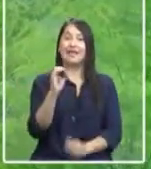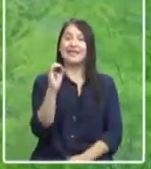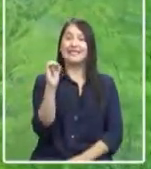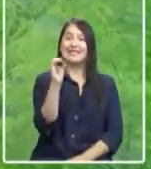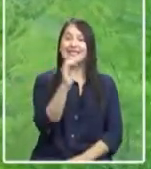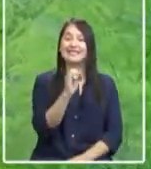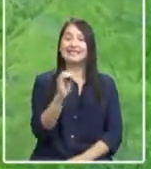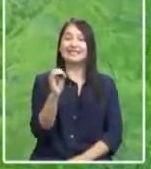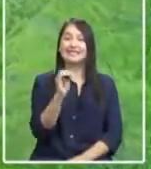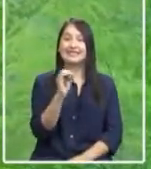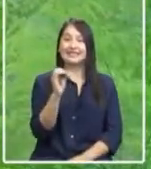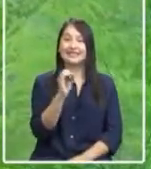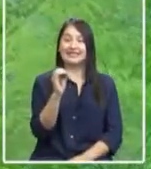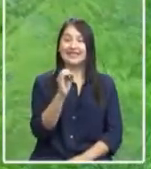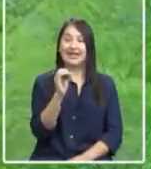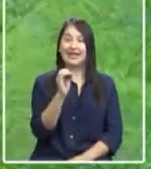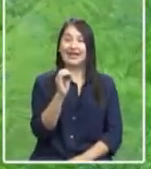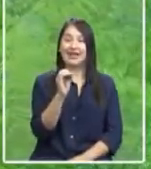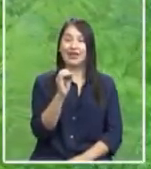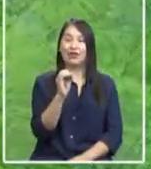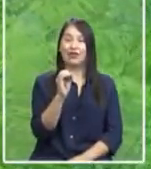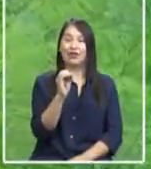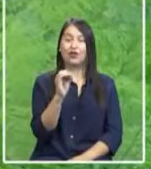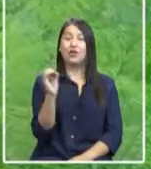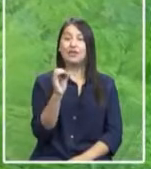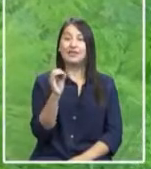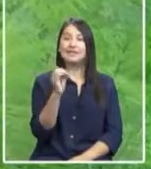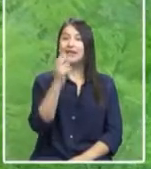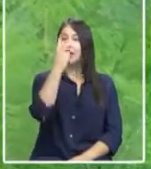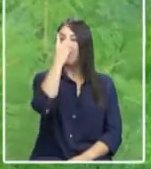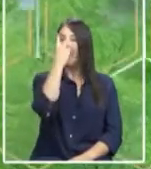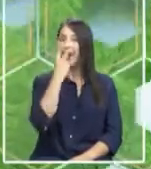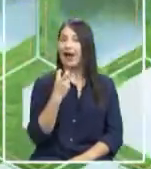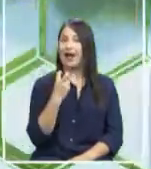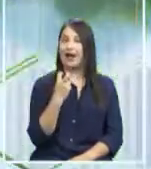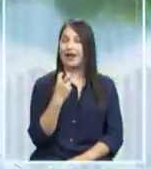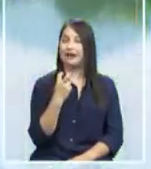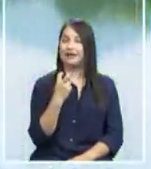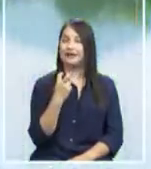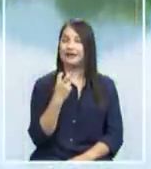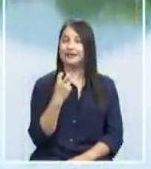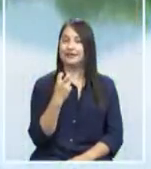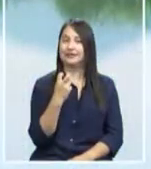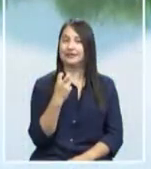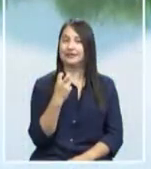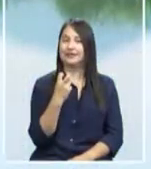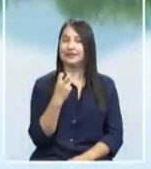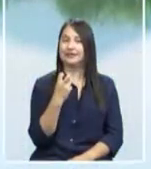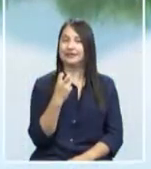concentration. Today, all the wealth is concentrated in a few hands. Even during the pandemic,